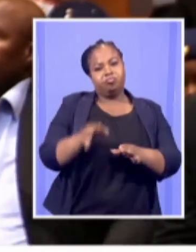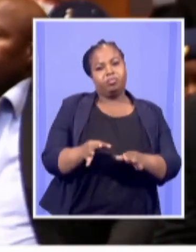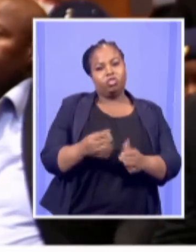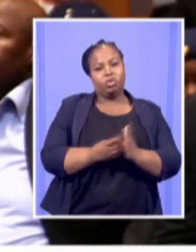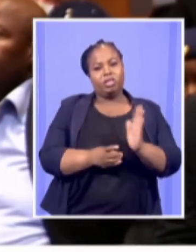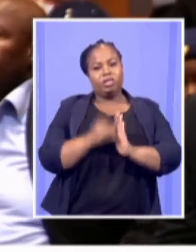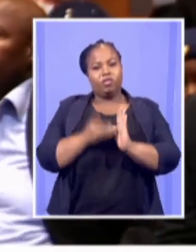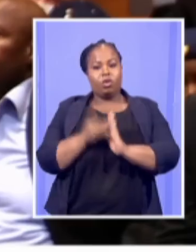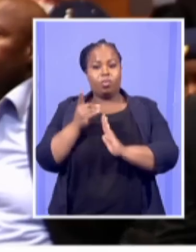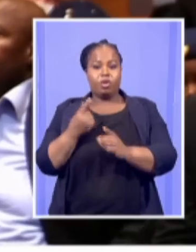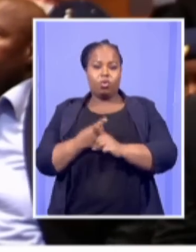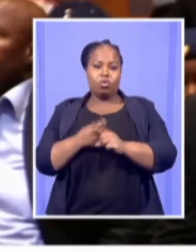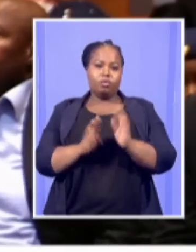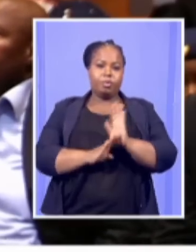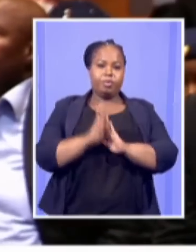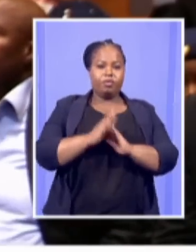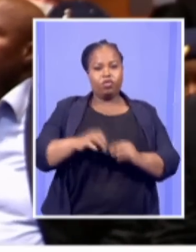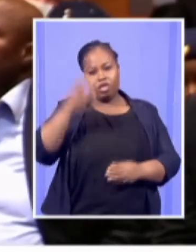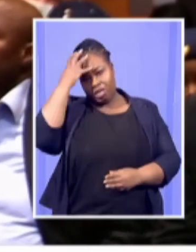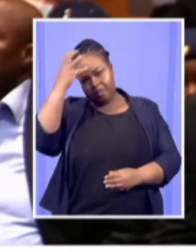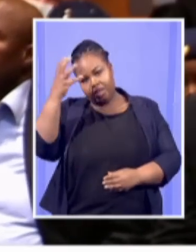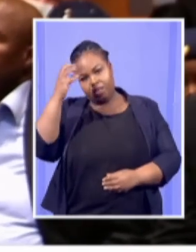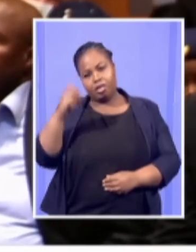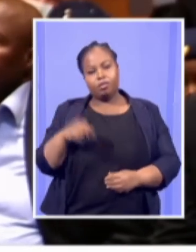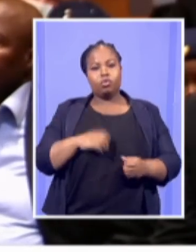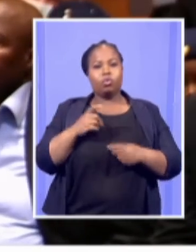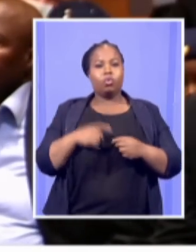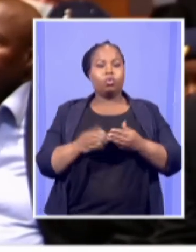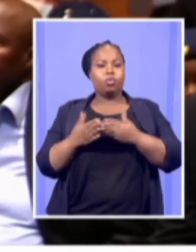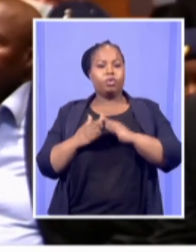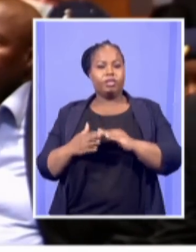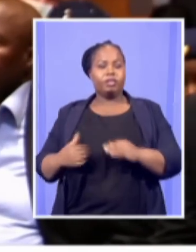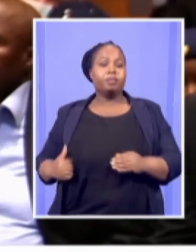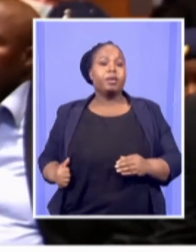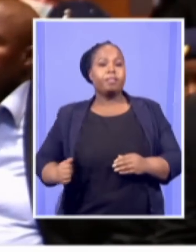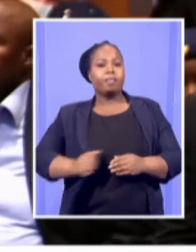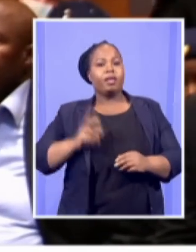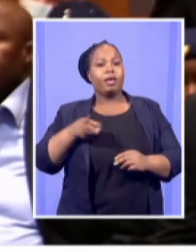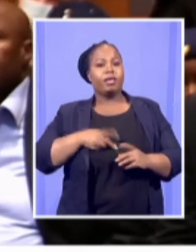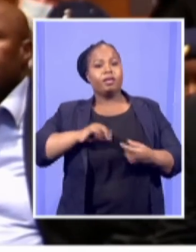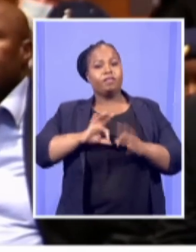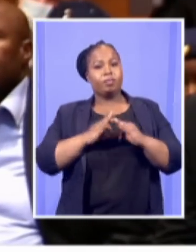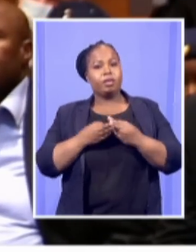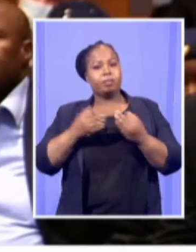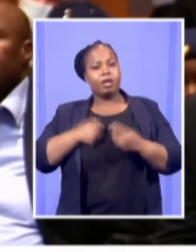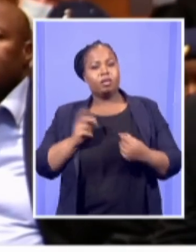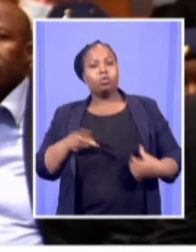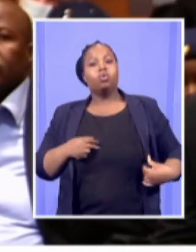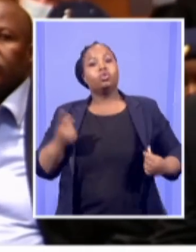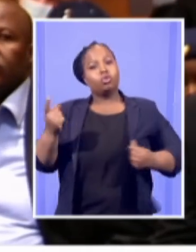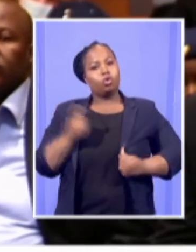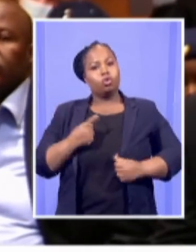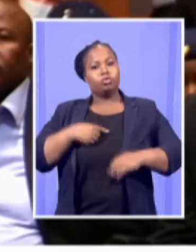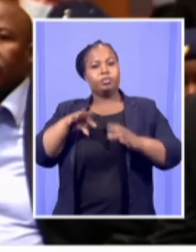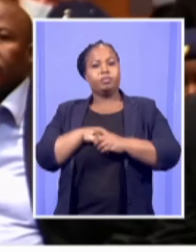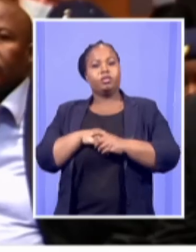development and upliftment of the Hindu community through the temple. In addition, my family is often called upon to